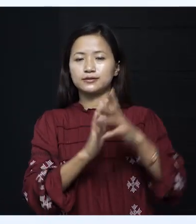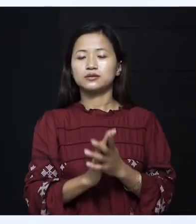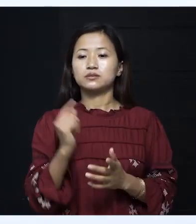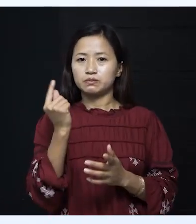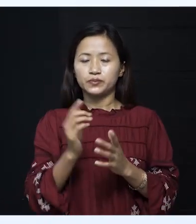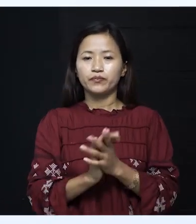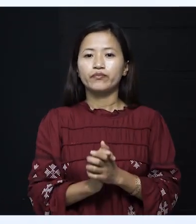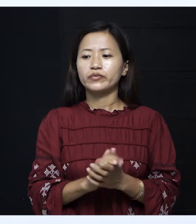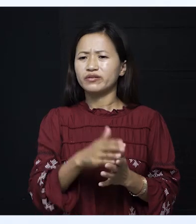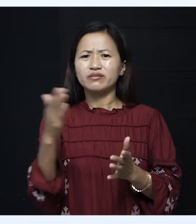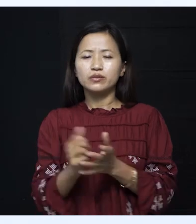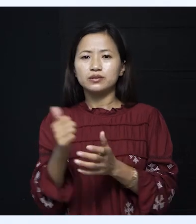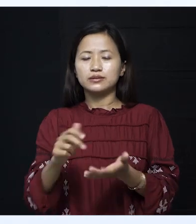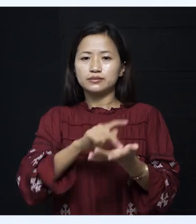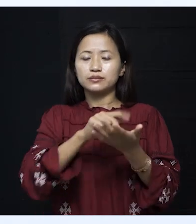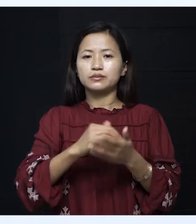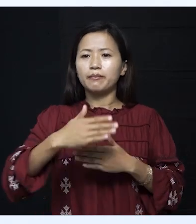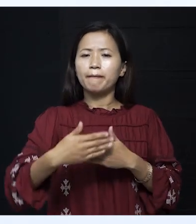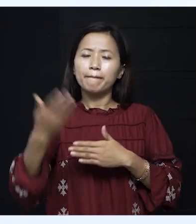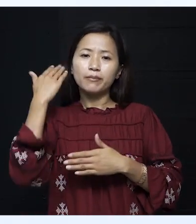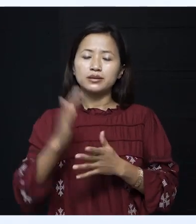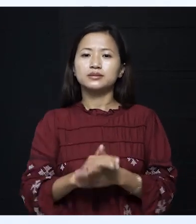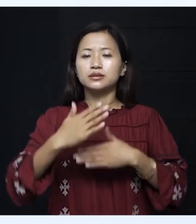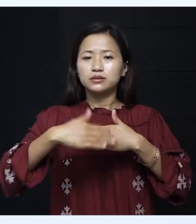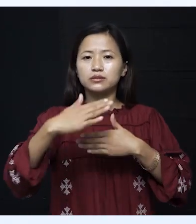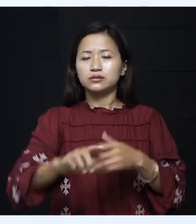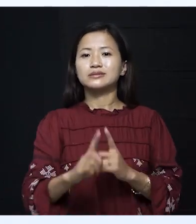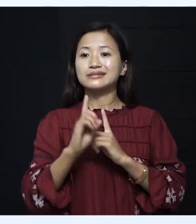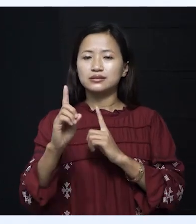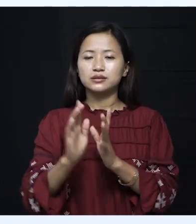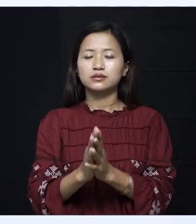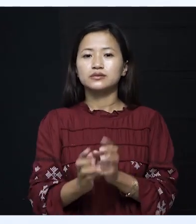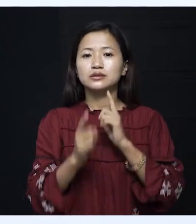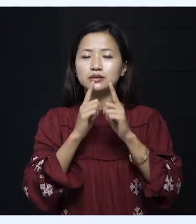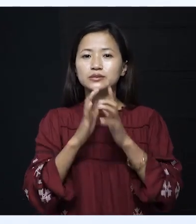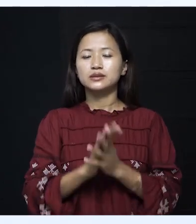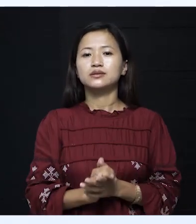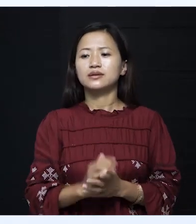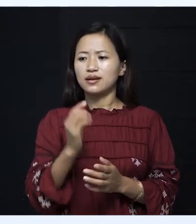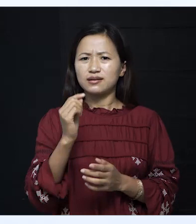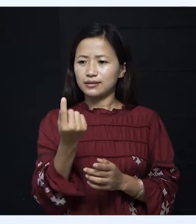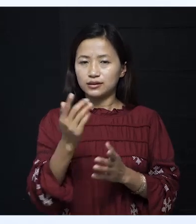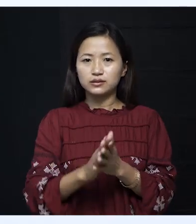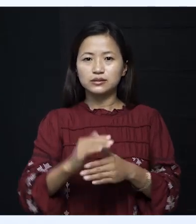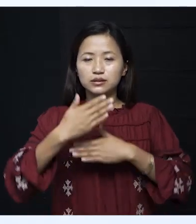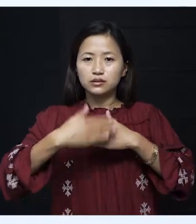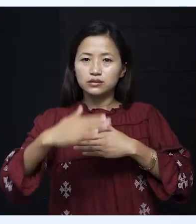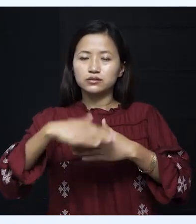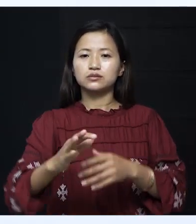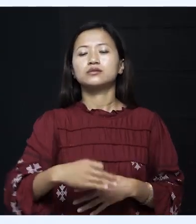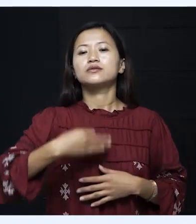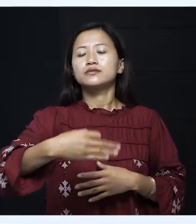is maybe somewhere in the past and continuing, even at leading up to the moment of speaking and likely to continue into